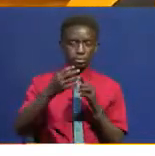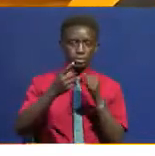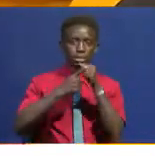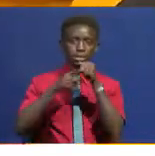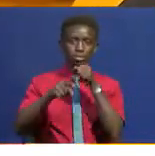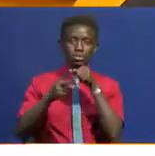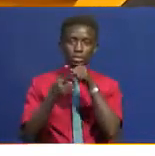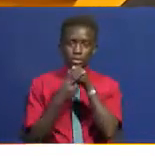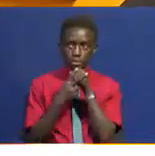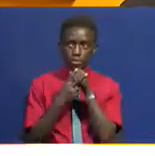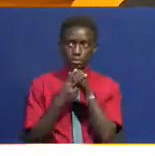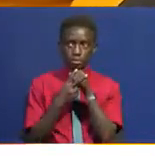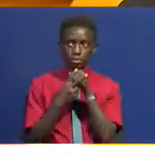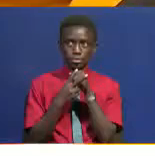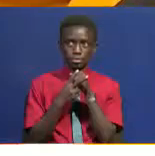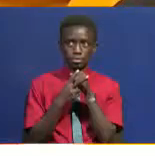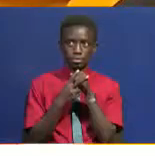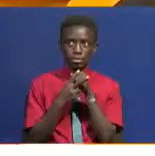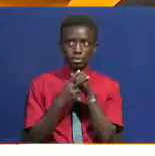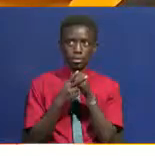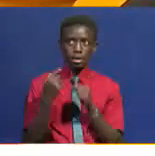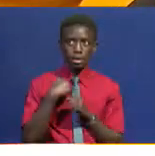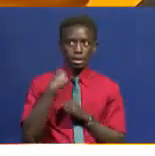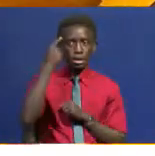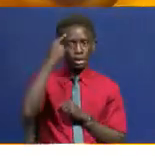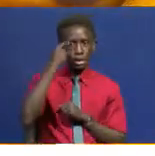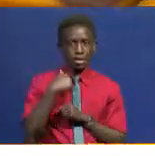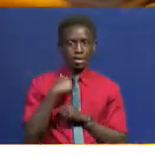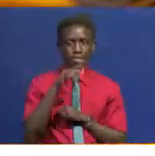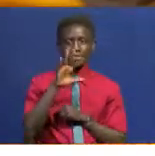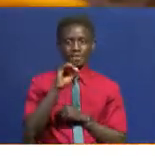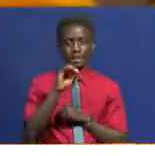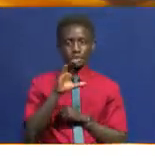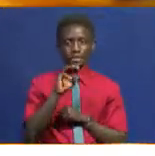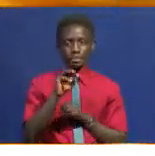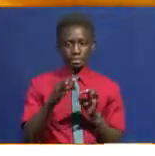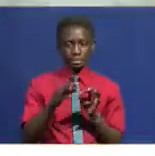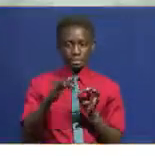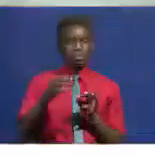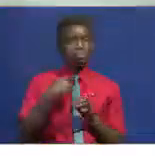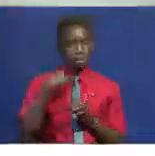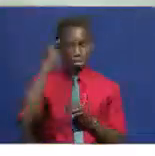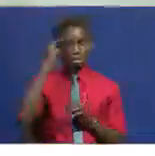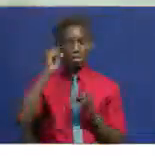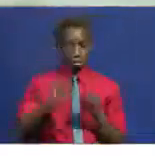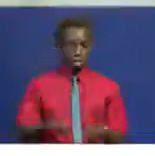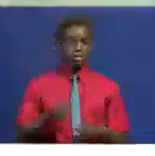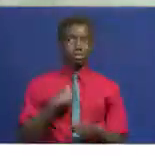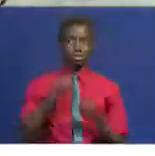a feat which is only 50 centimeters shy, so I know I can make it.